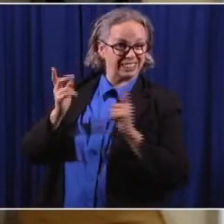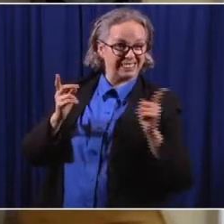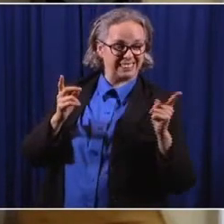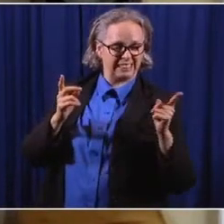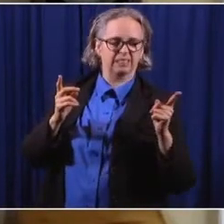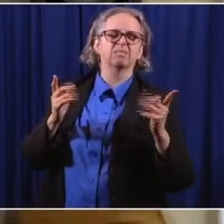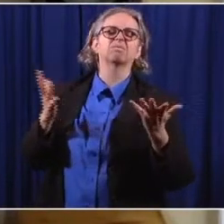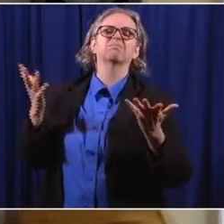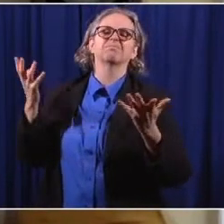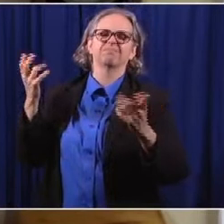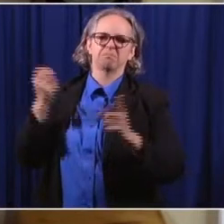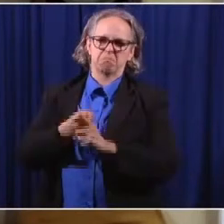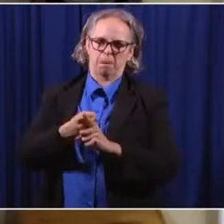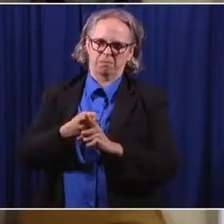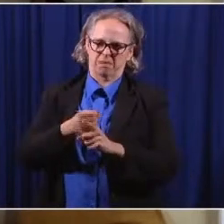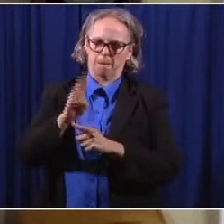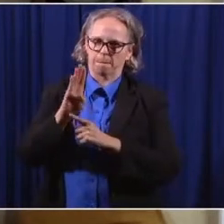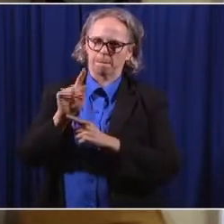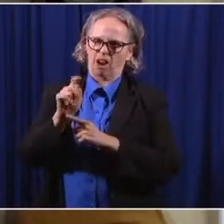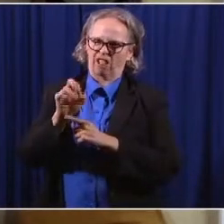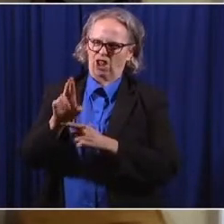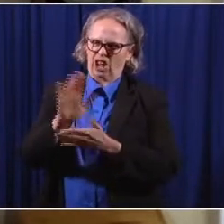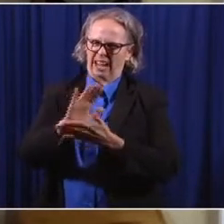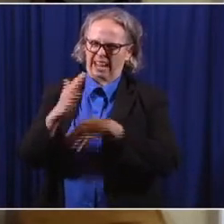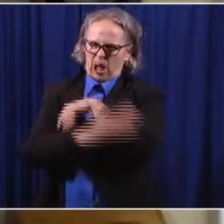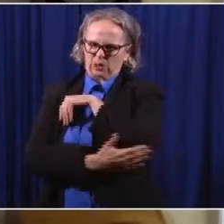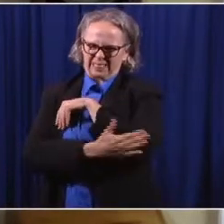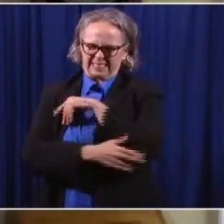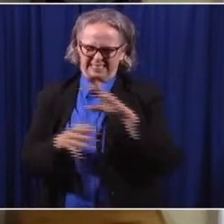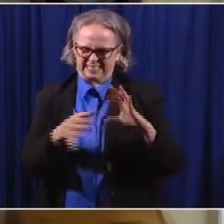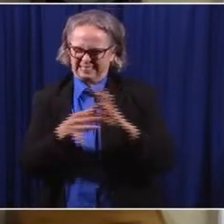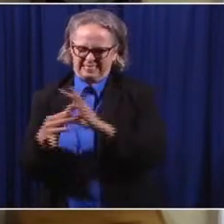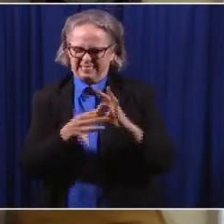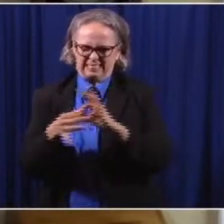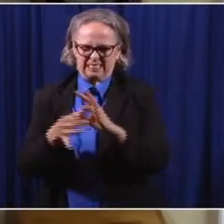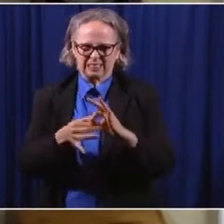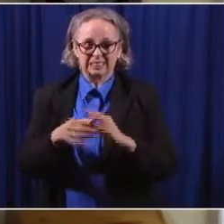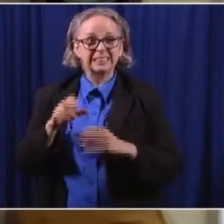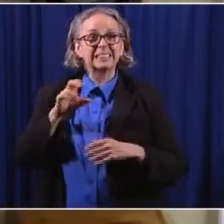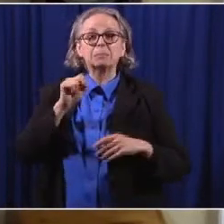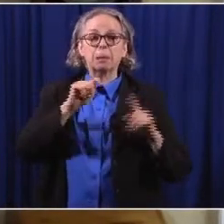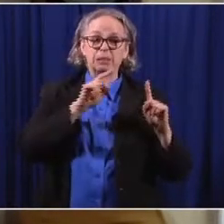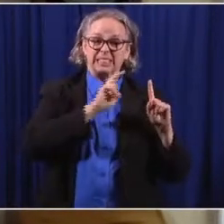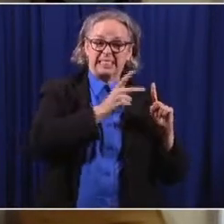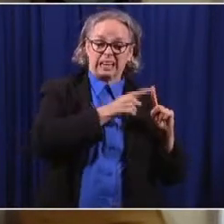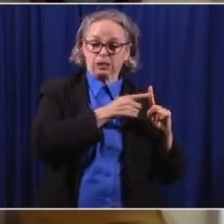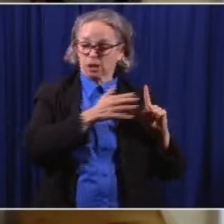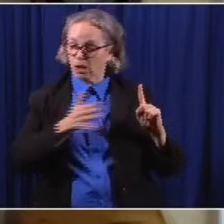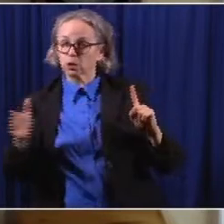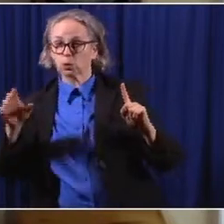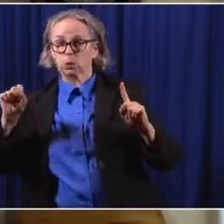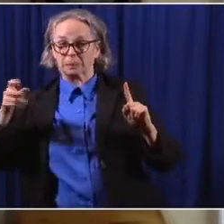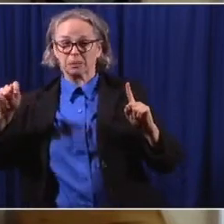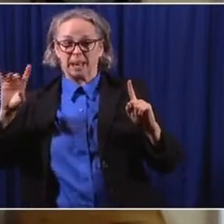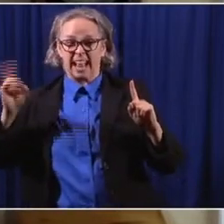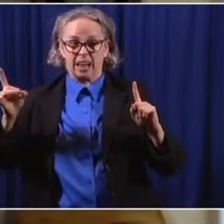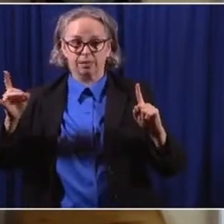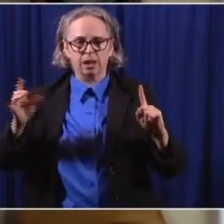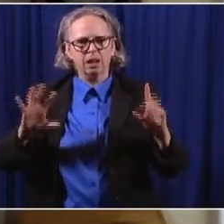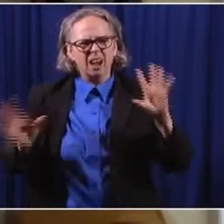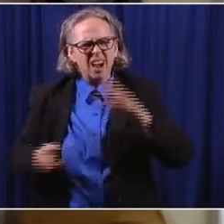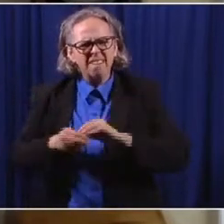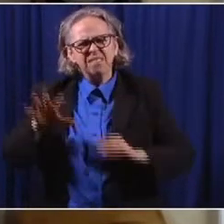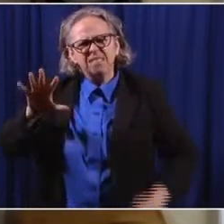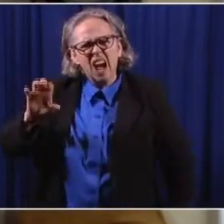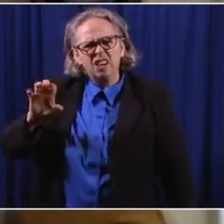2nd between September 2nd and 8th, there were 545 student positive cases. The previous